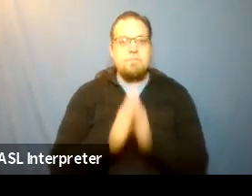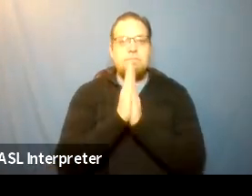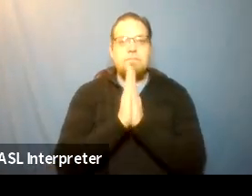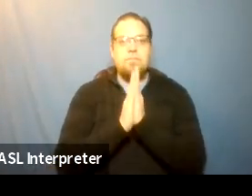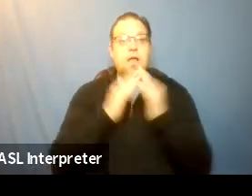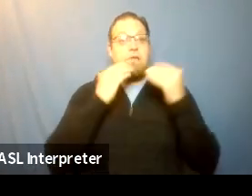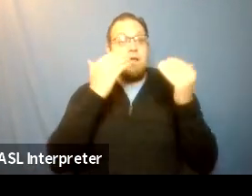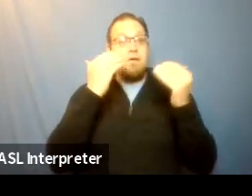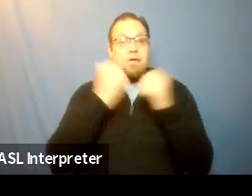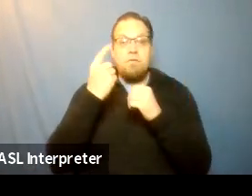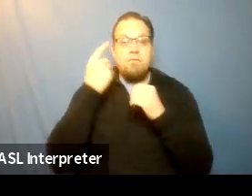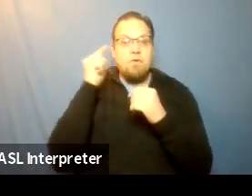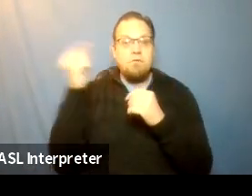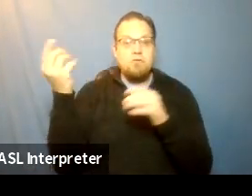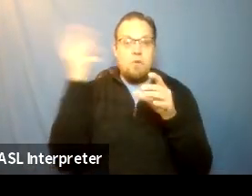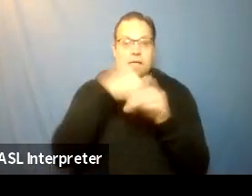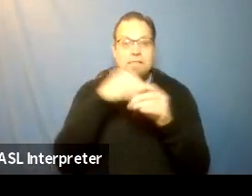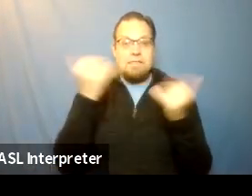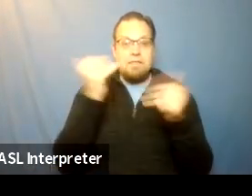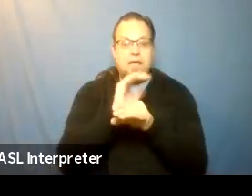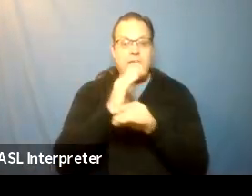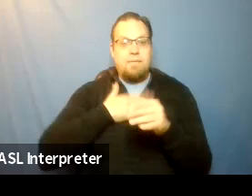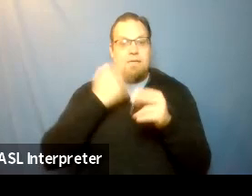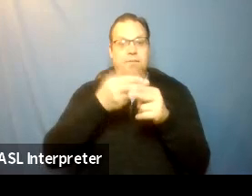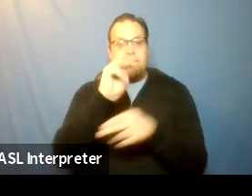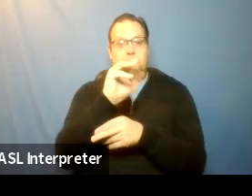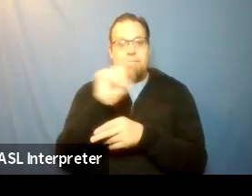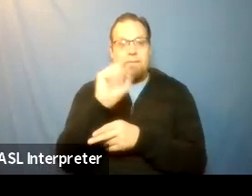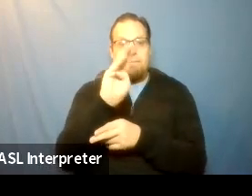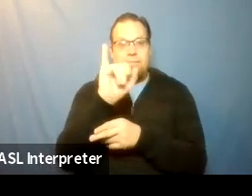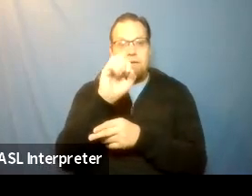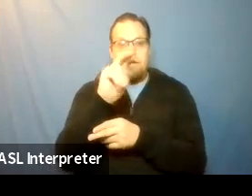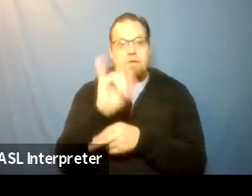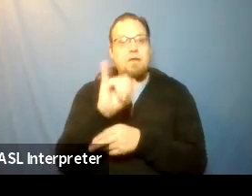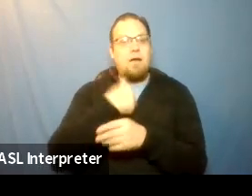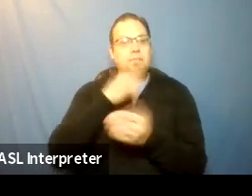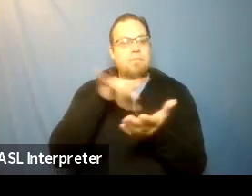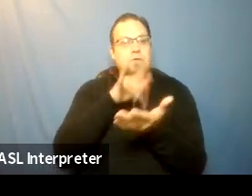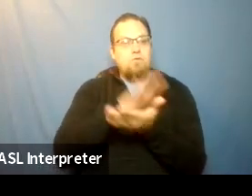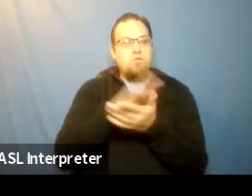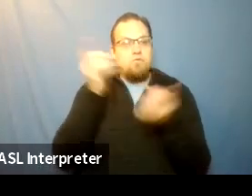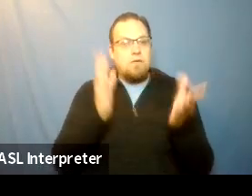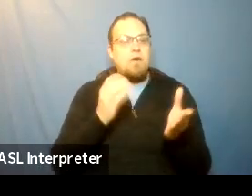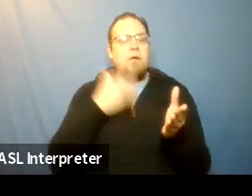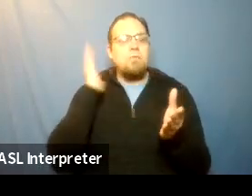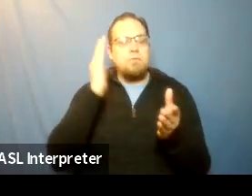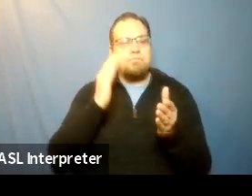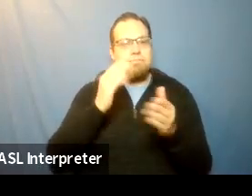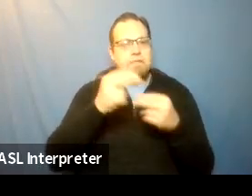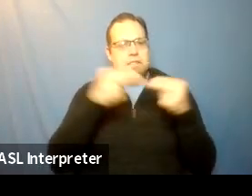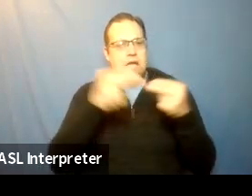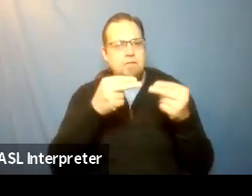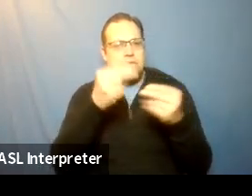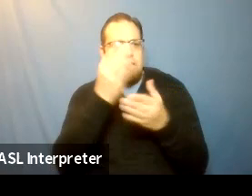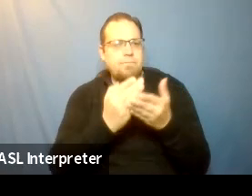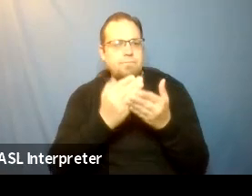Thank you everybody for joining us tonight. My name is Matt Biondi. I'm the middle school director. I'm going to be taking you through part of the slides for this evening